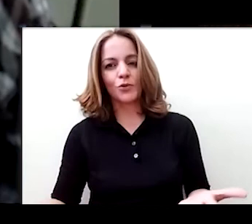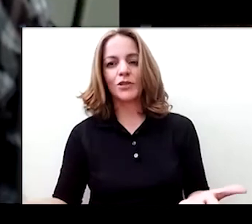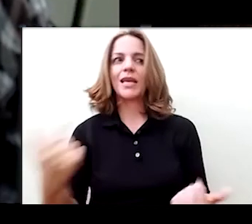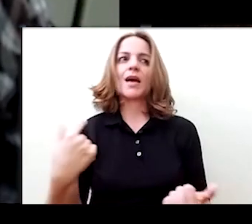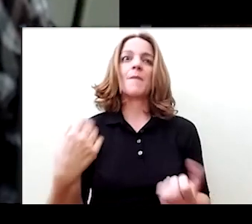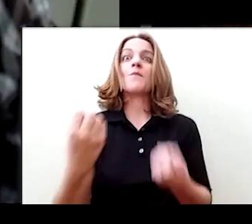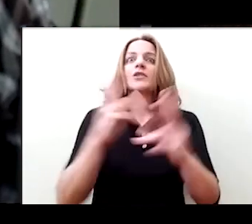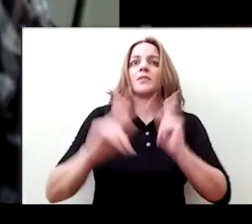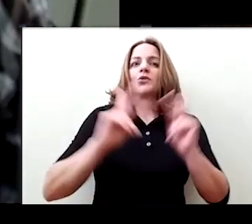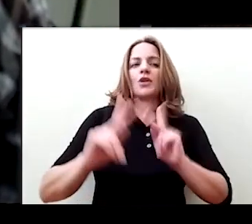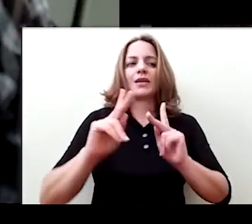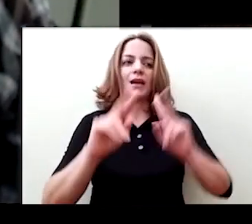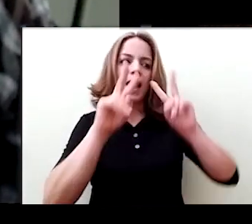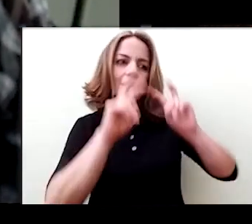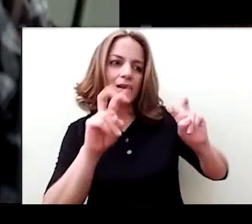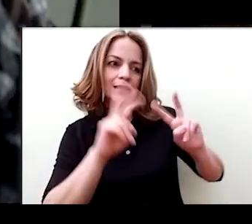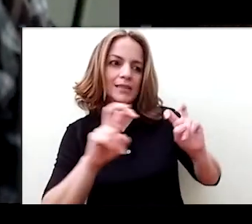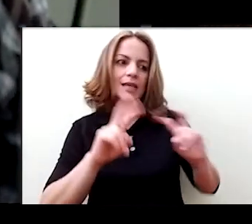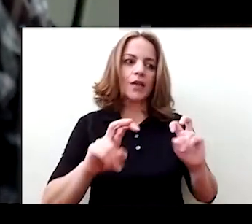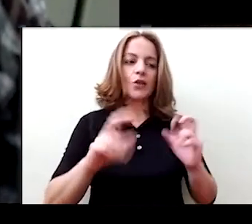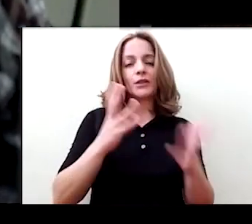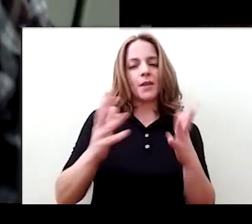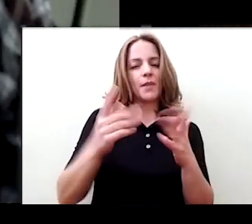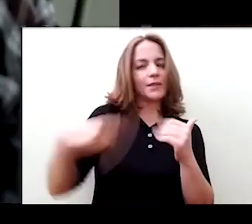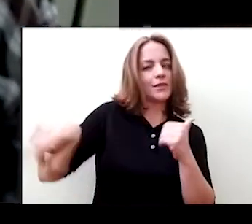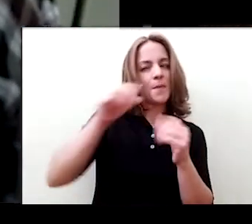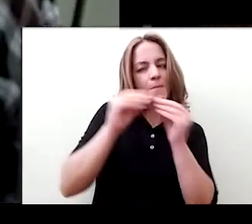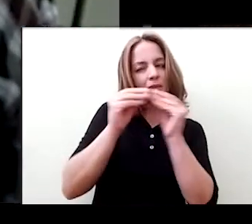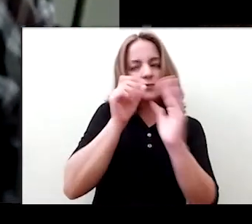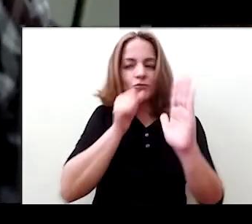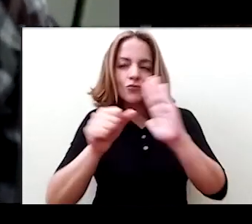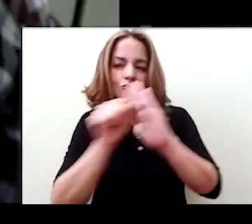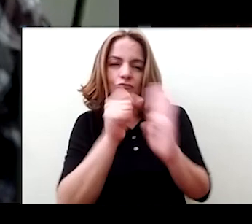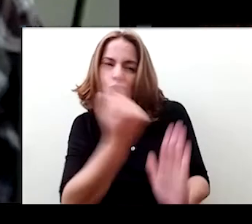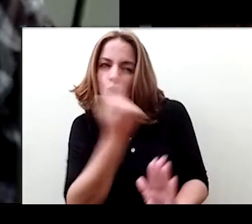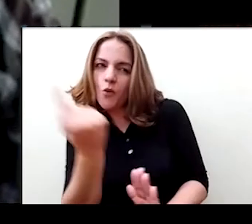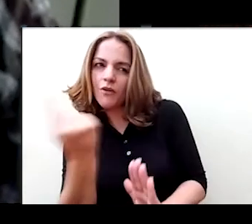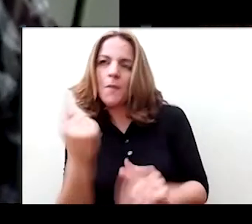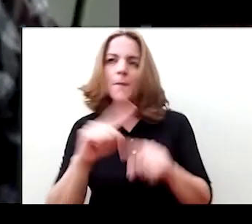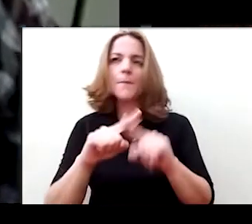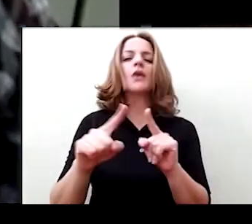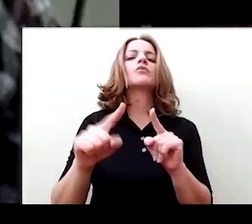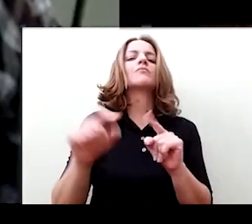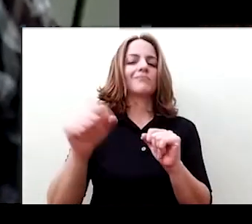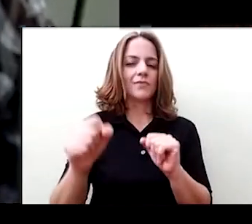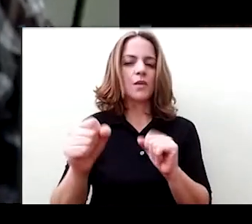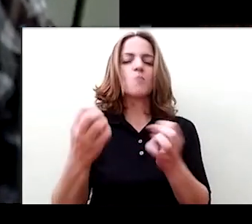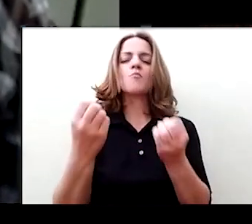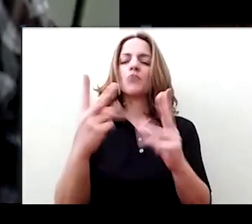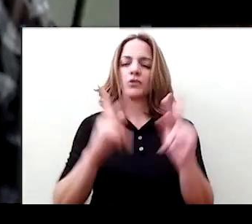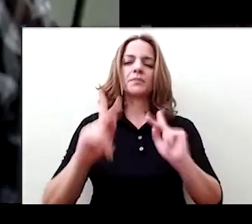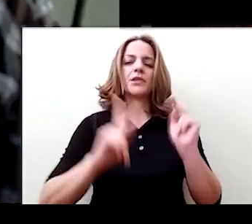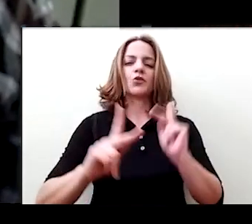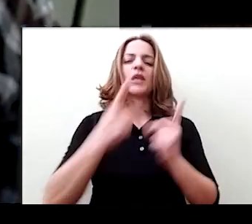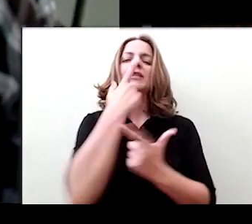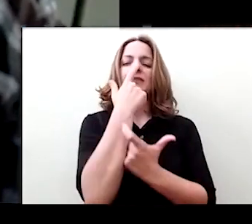it can be really quiet and really lonely research, but know that there are people working on all sorts of topics at any given time,